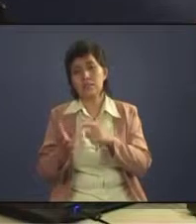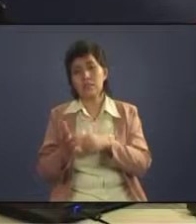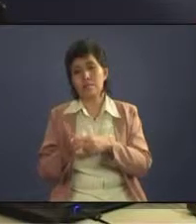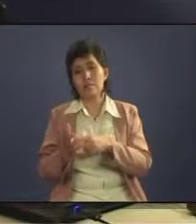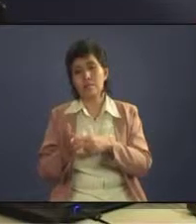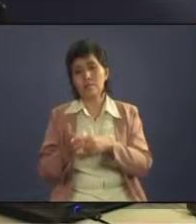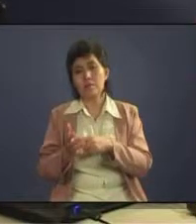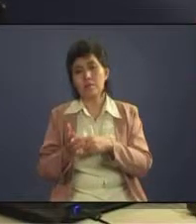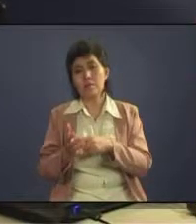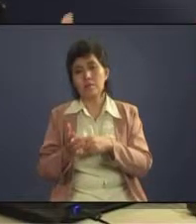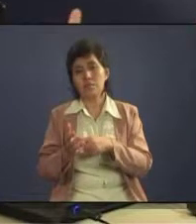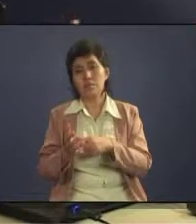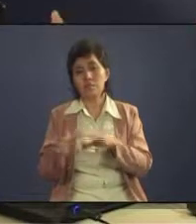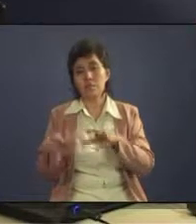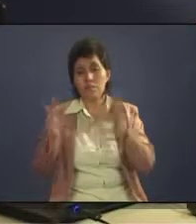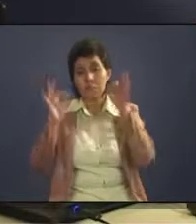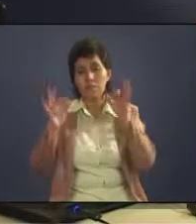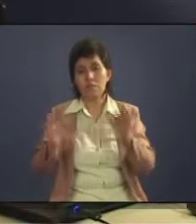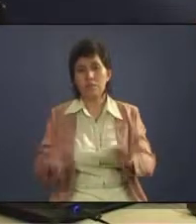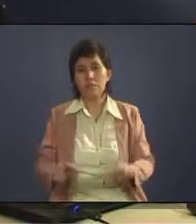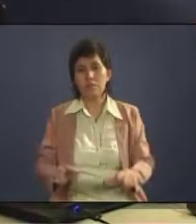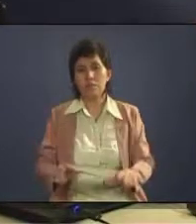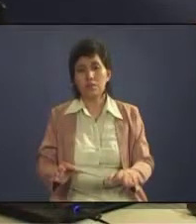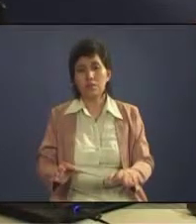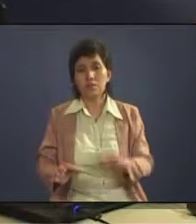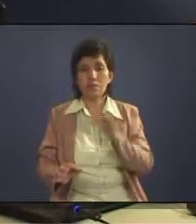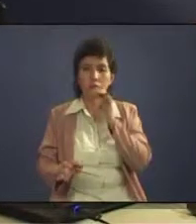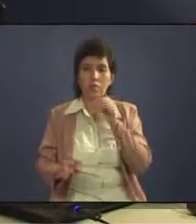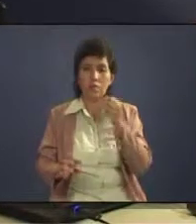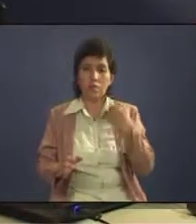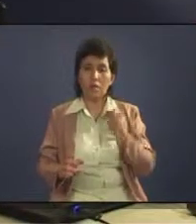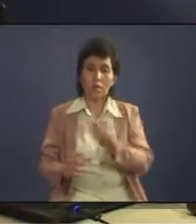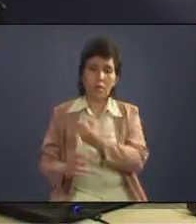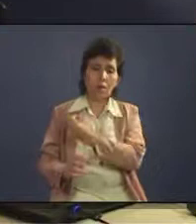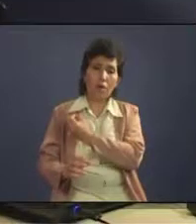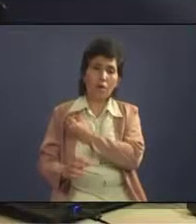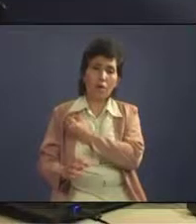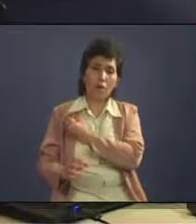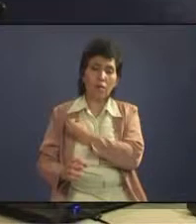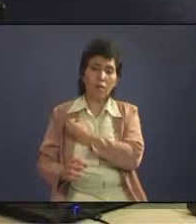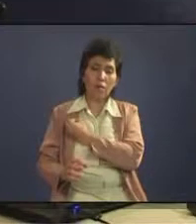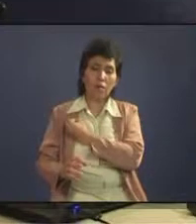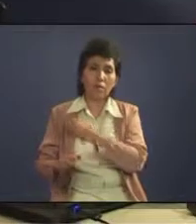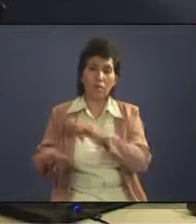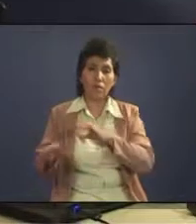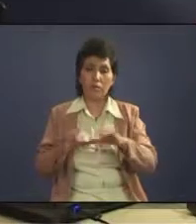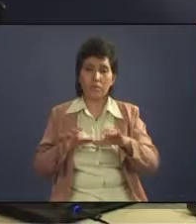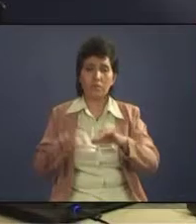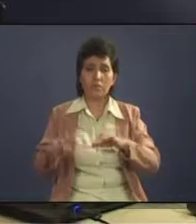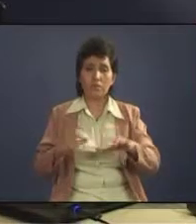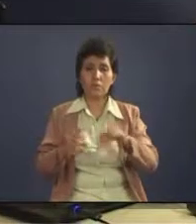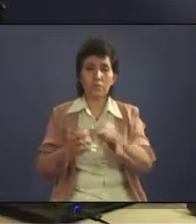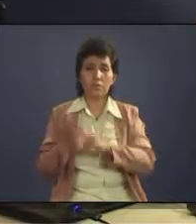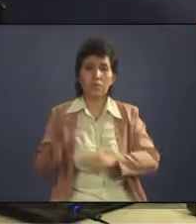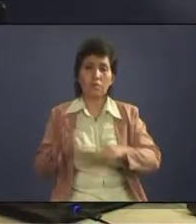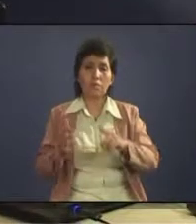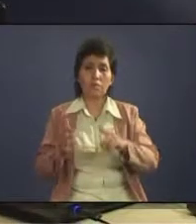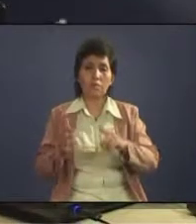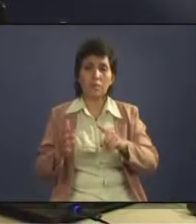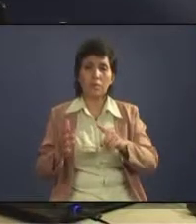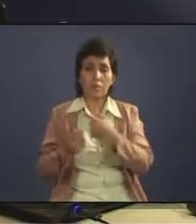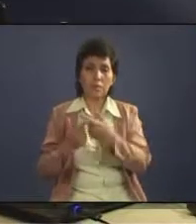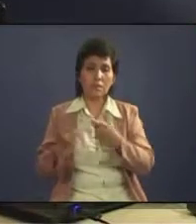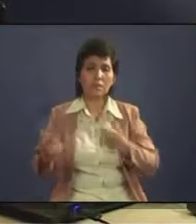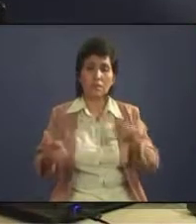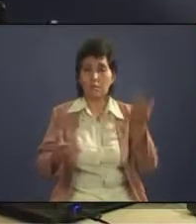negotiation. Not necessary I win, you lose. Okay. It is important to even educate our children since young. It is not all